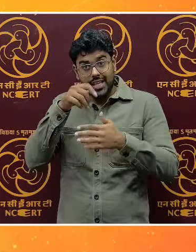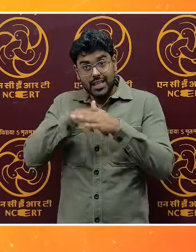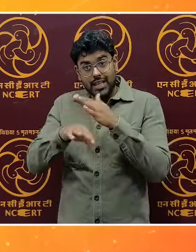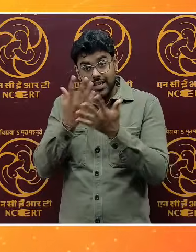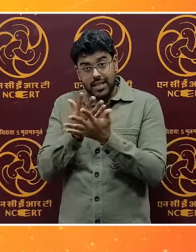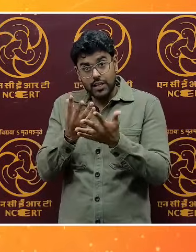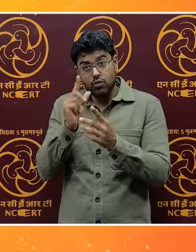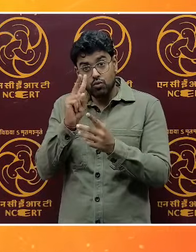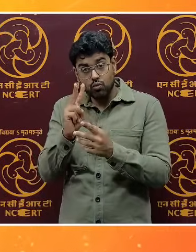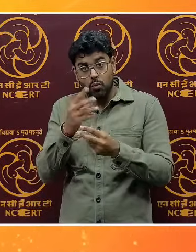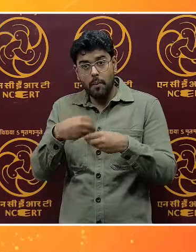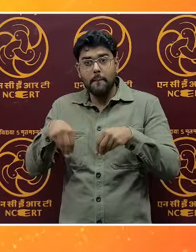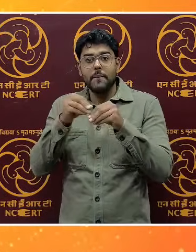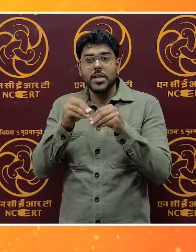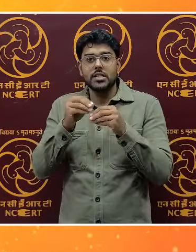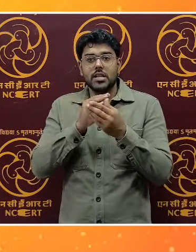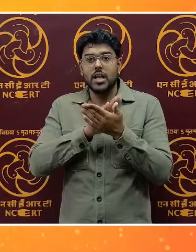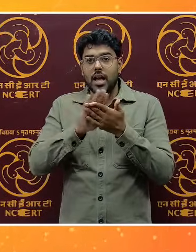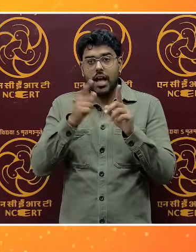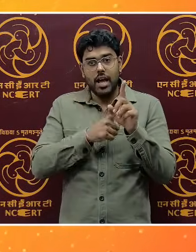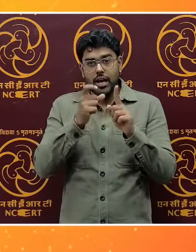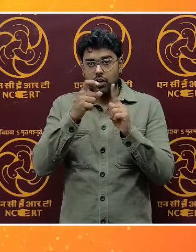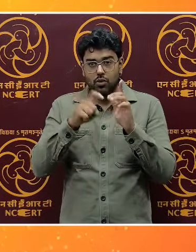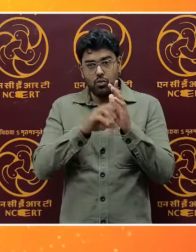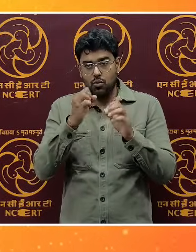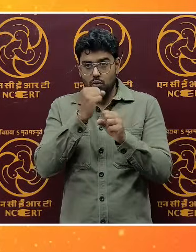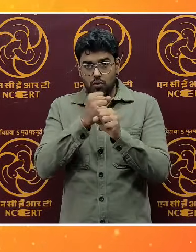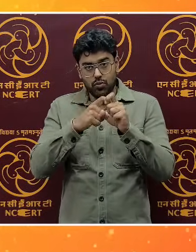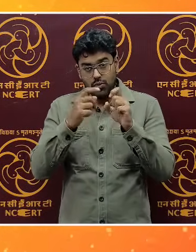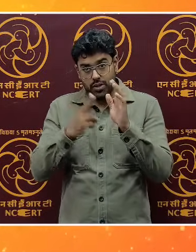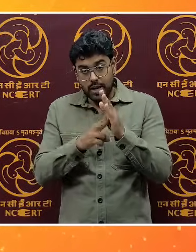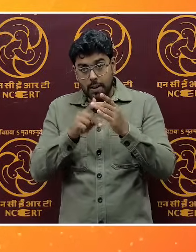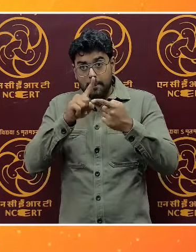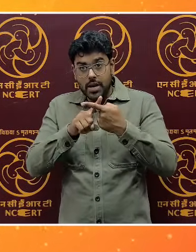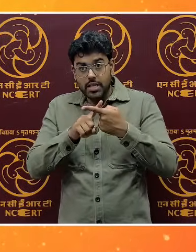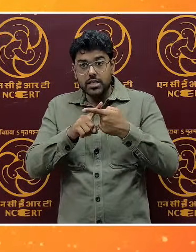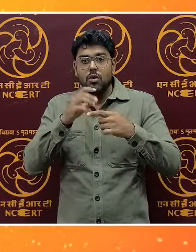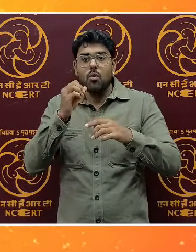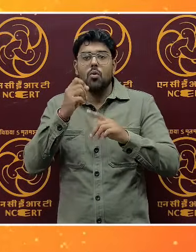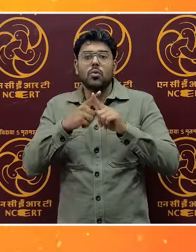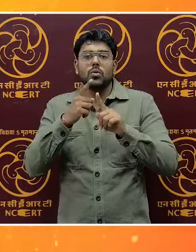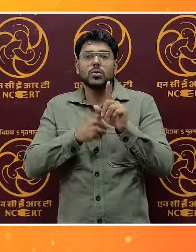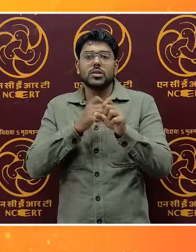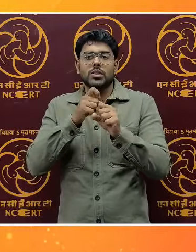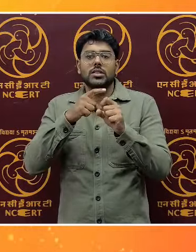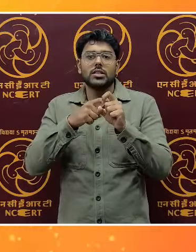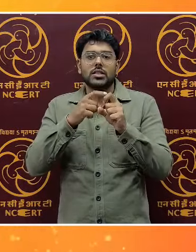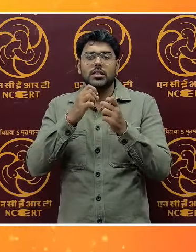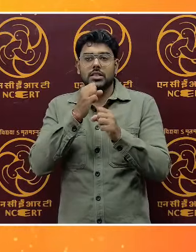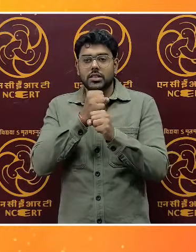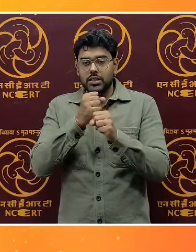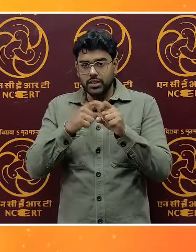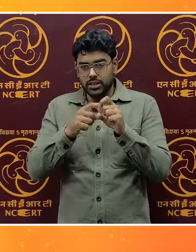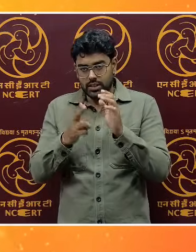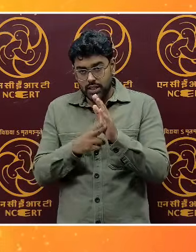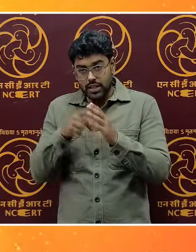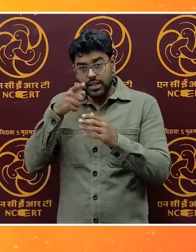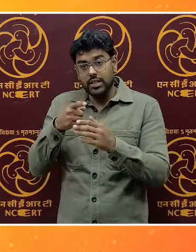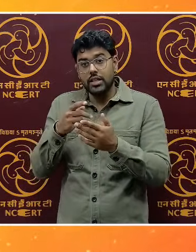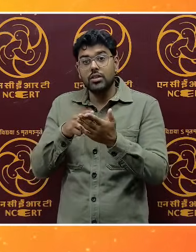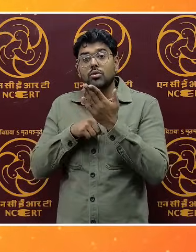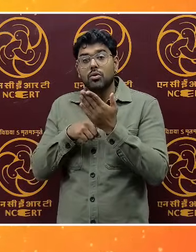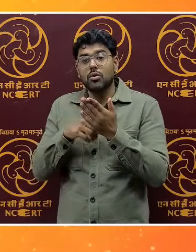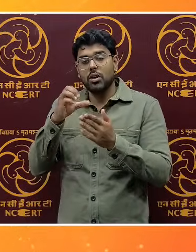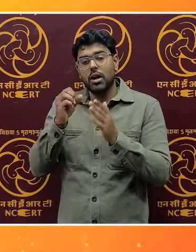it. Yes. Hydrogen and oxygen. So that's called as what? Molecule of a compound. Okay, and that brings me to